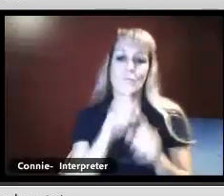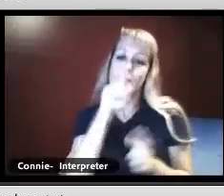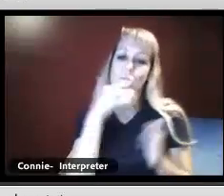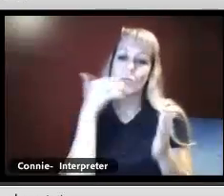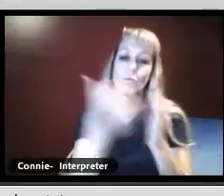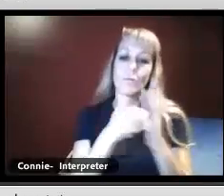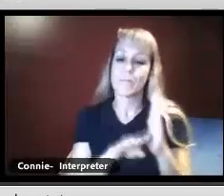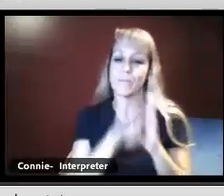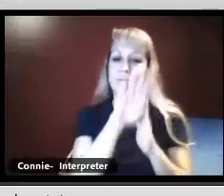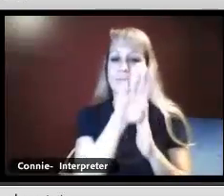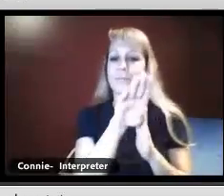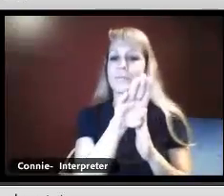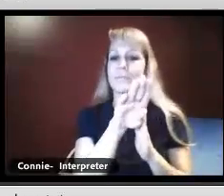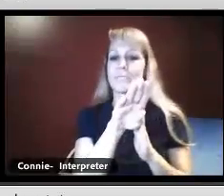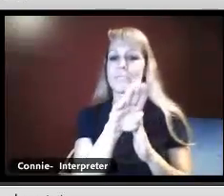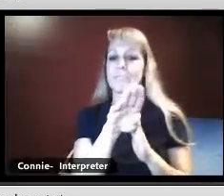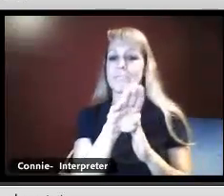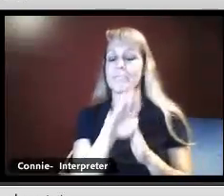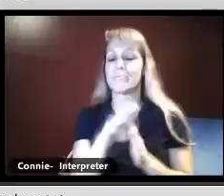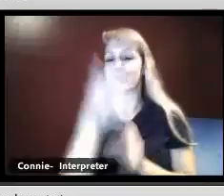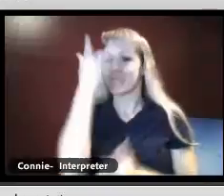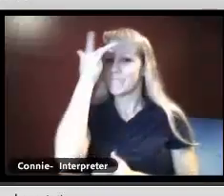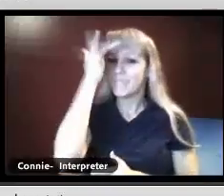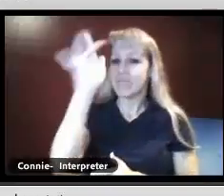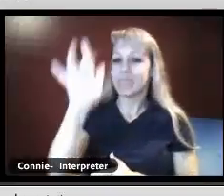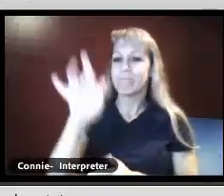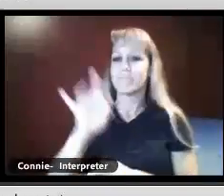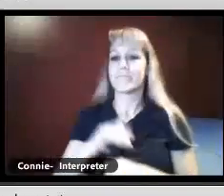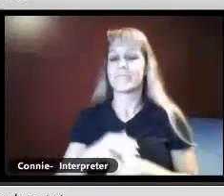developed, quite sophisticated,